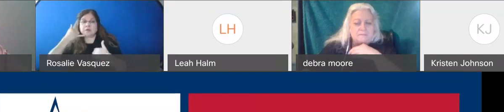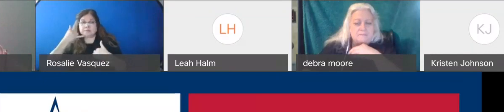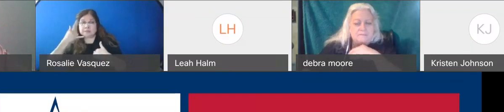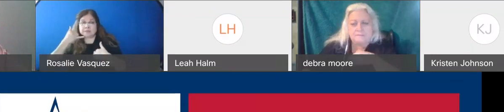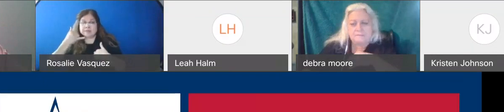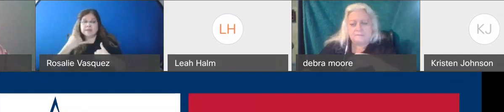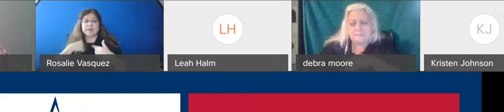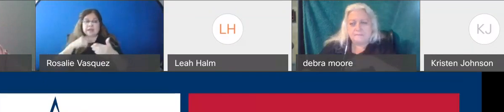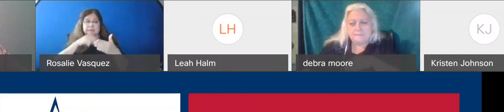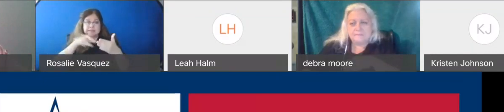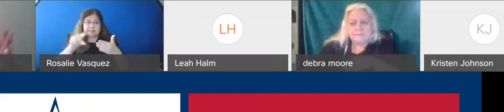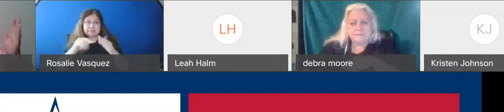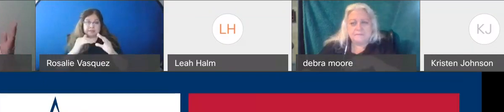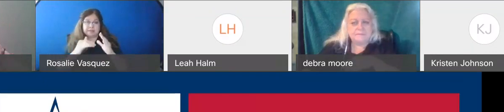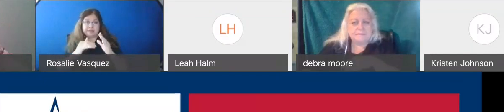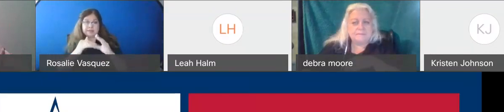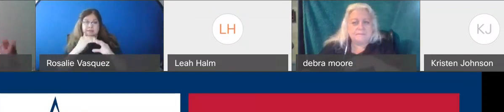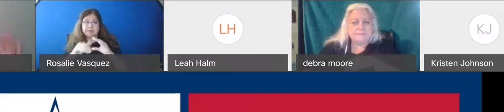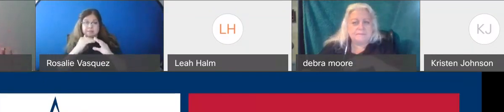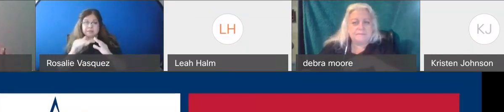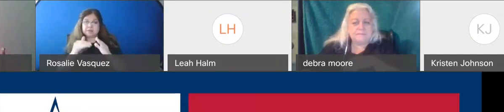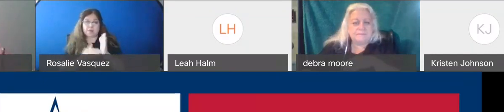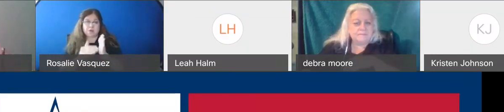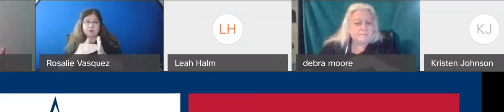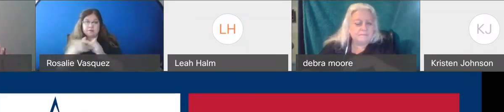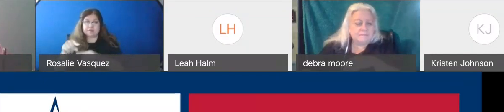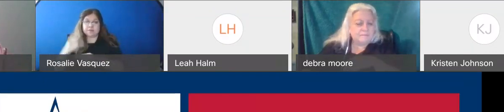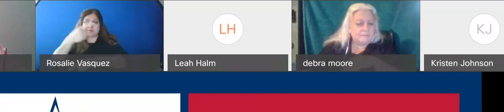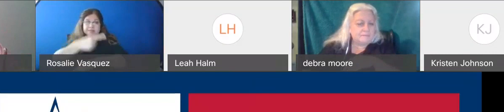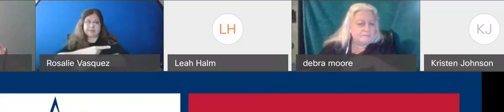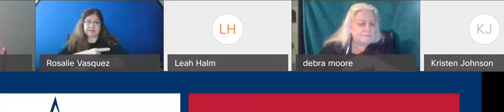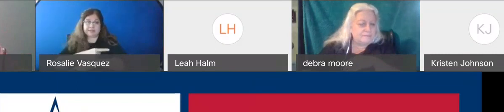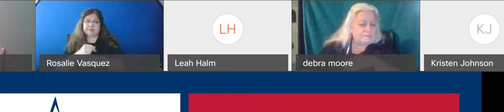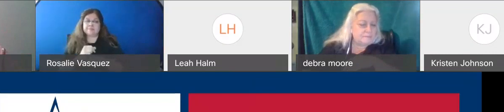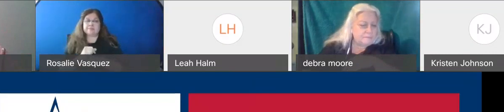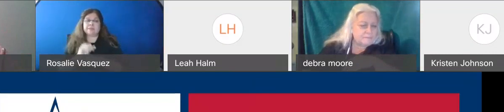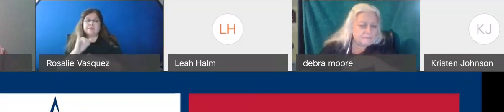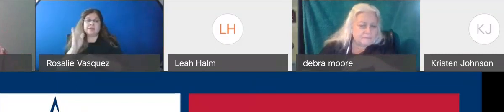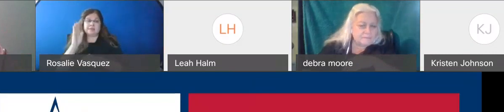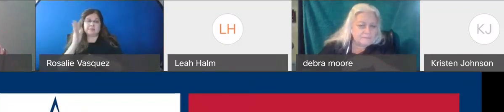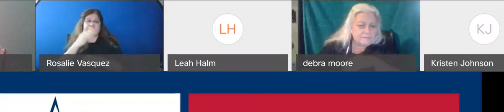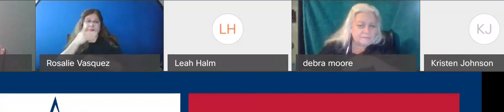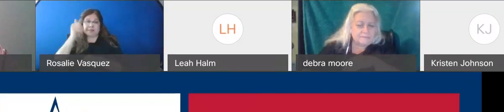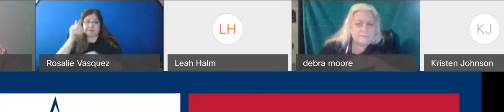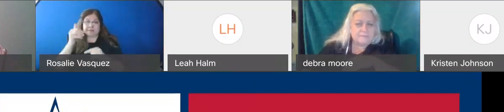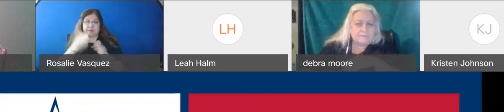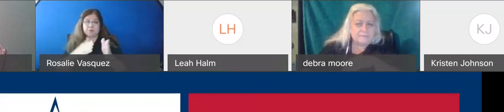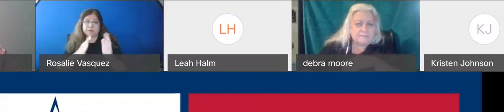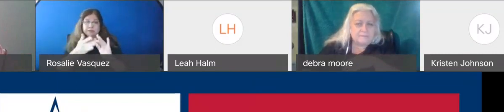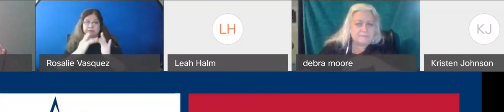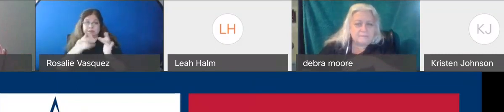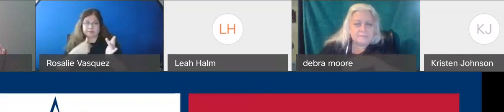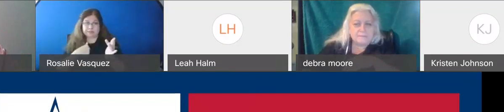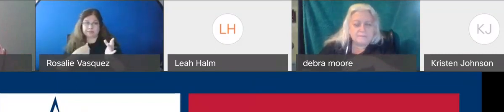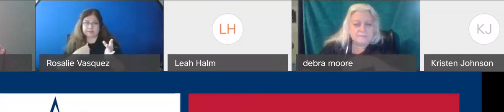my email very frequently throughout the day. I always have my email up. So that would be the best way to contact me, but I'll get